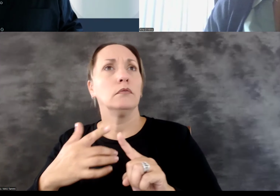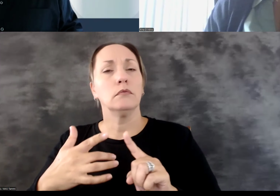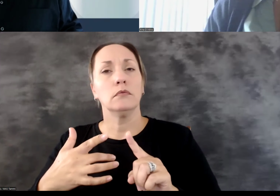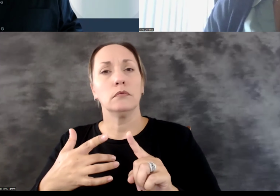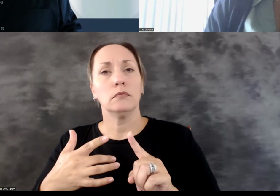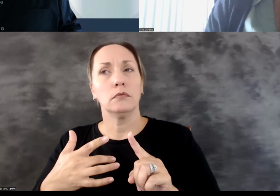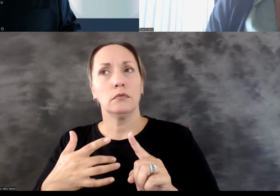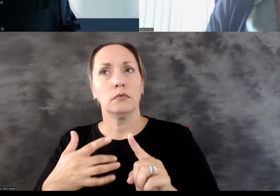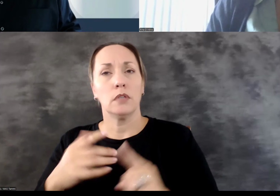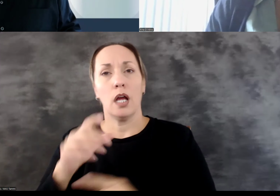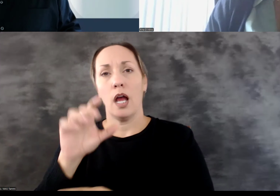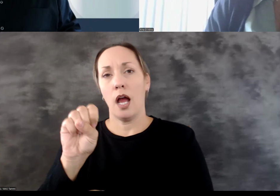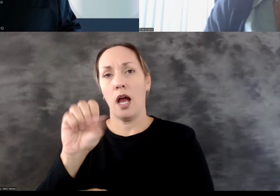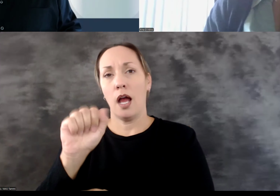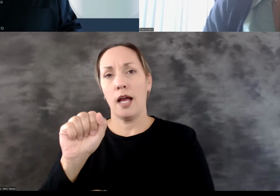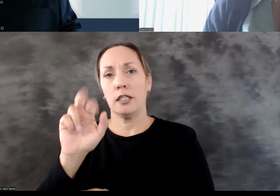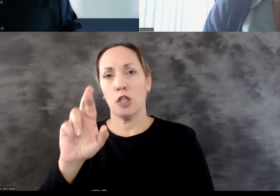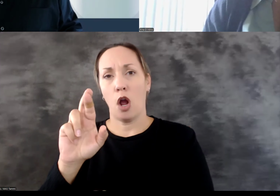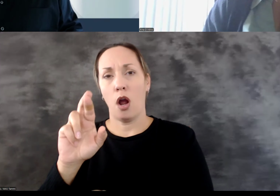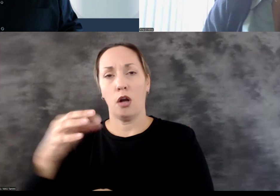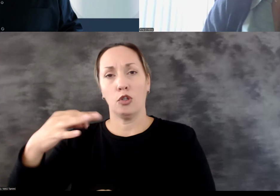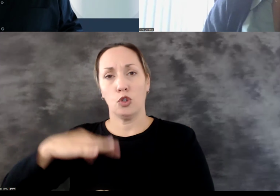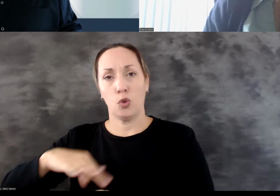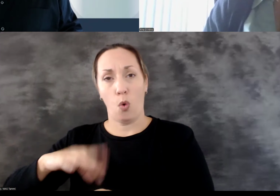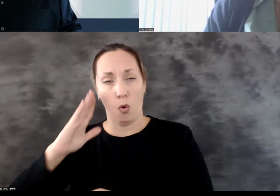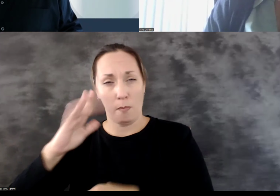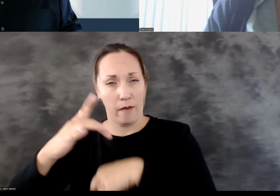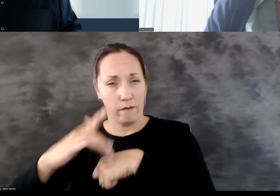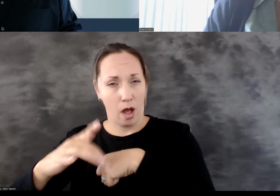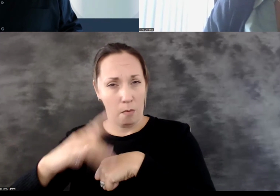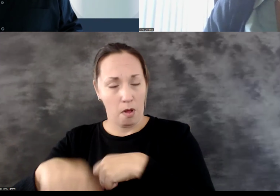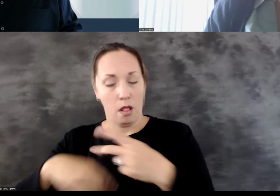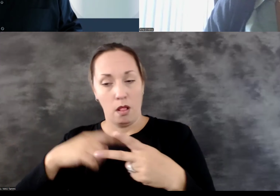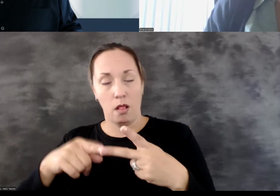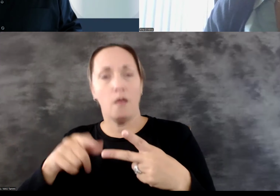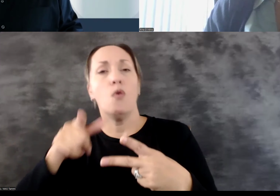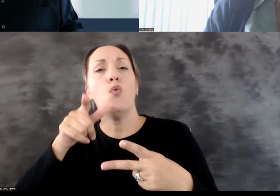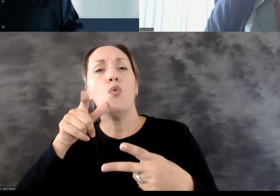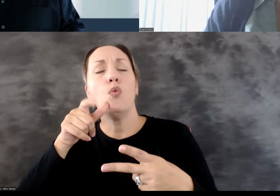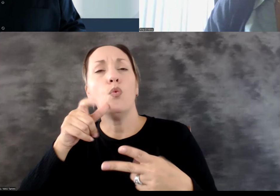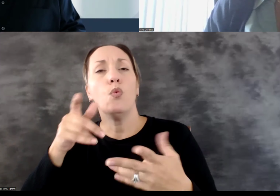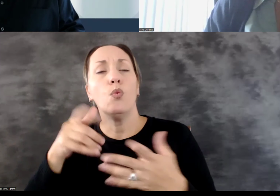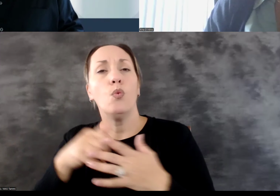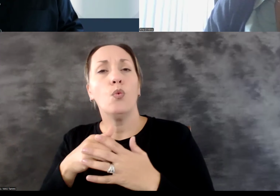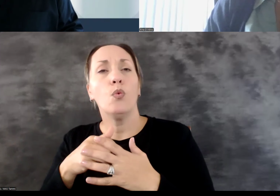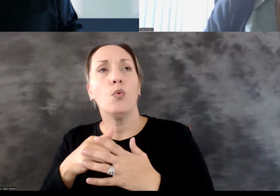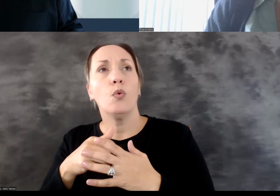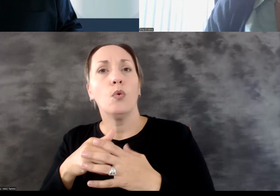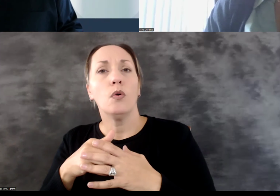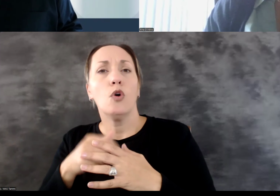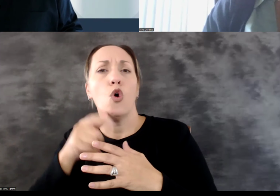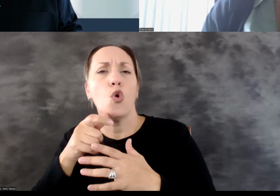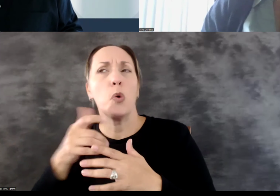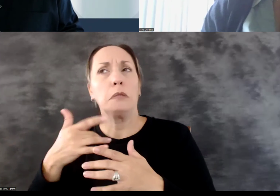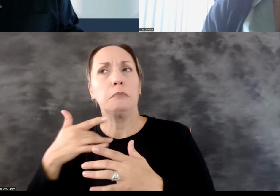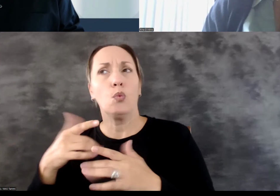SAR score would be available? And then who would do the testing,